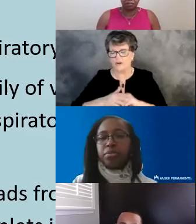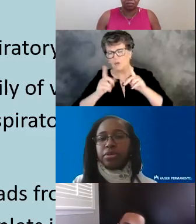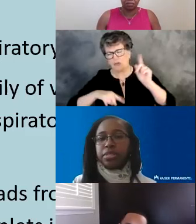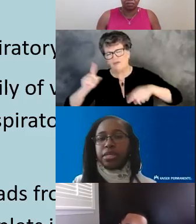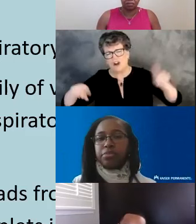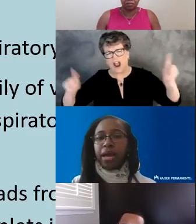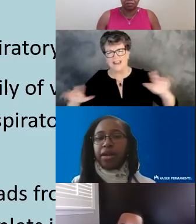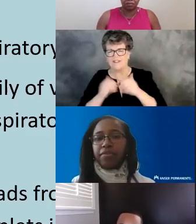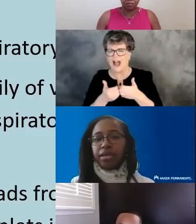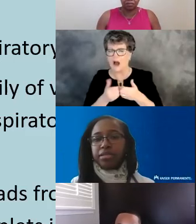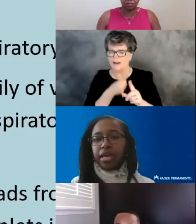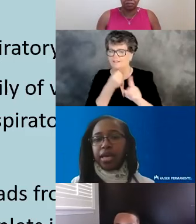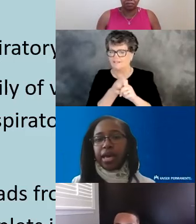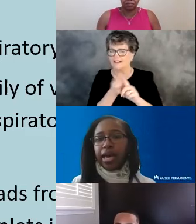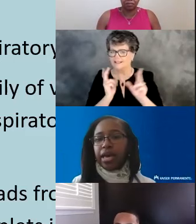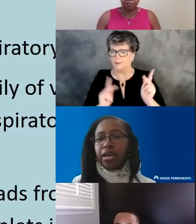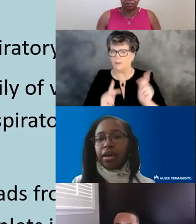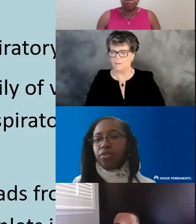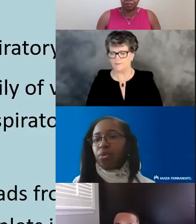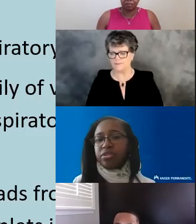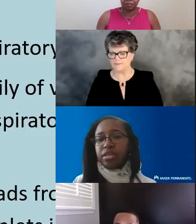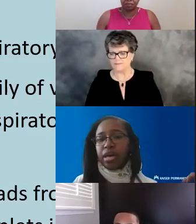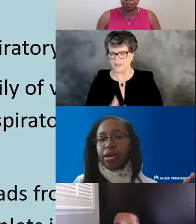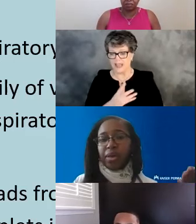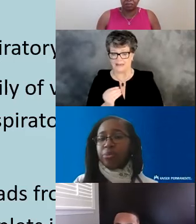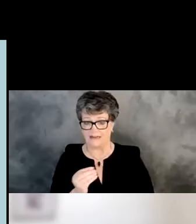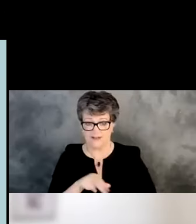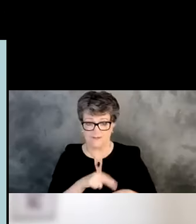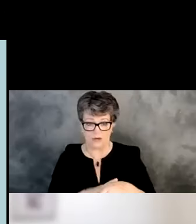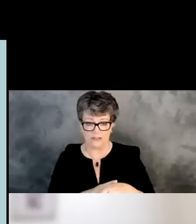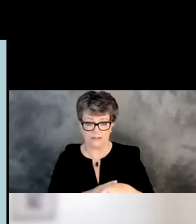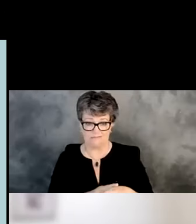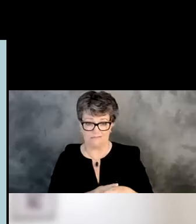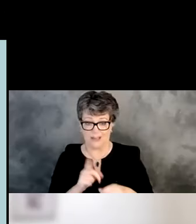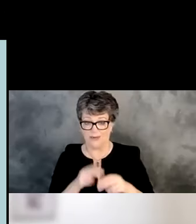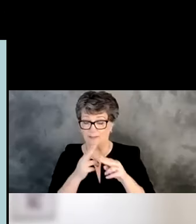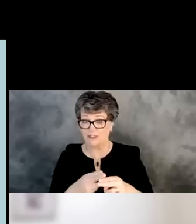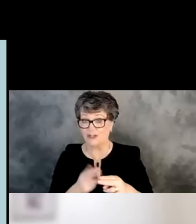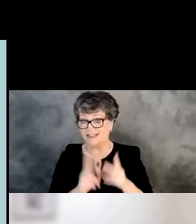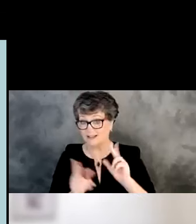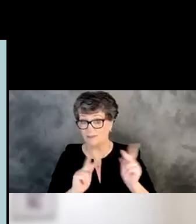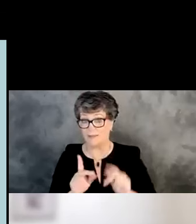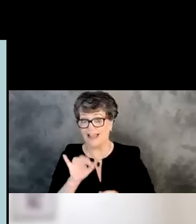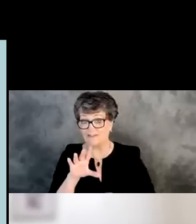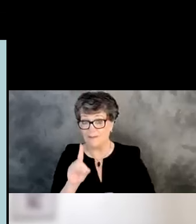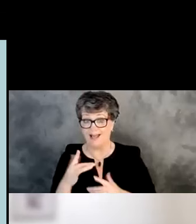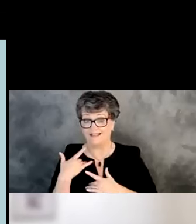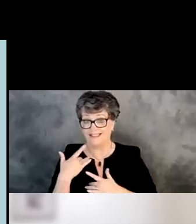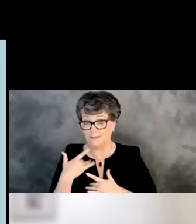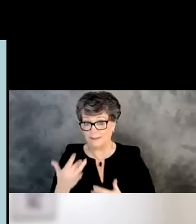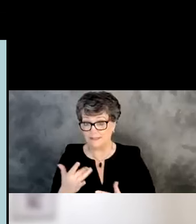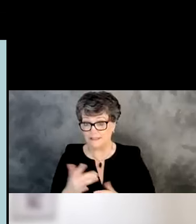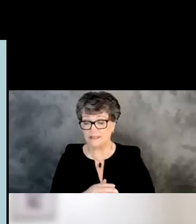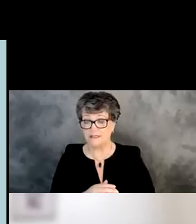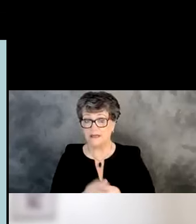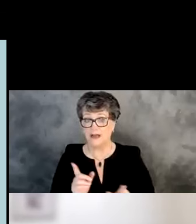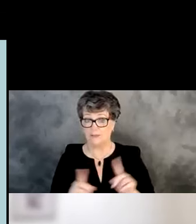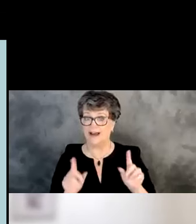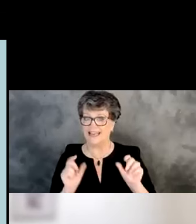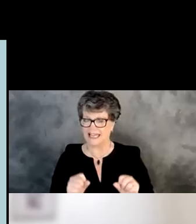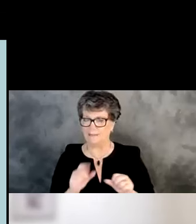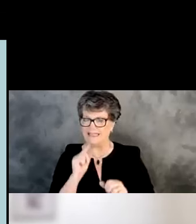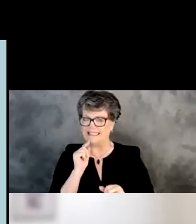this disease manifests. And of course, like I was mentioning, some people have mild symptoms, but it can be as